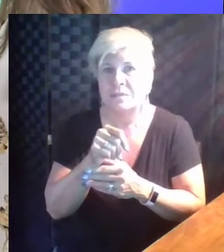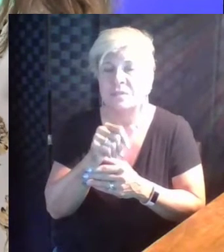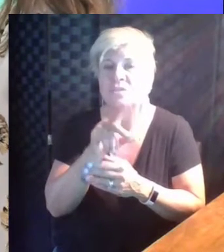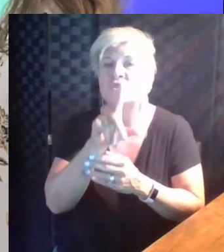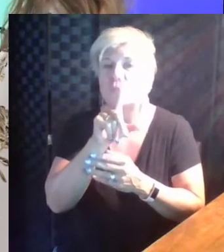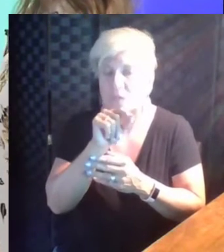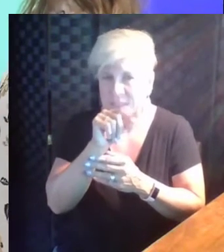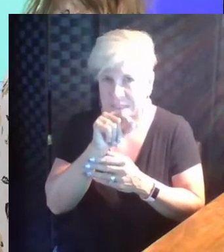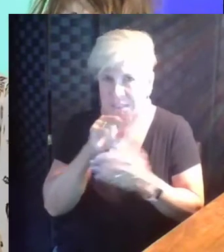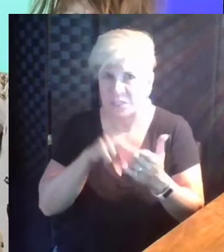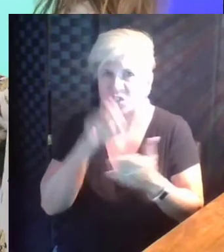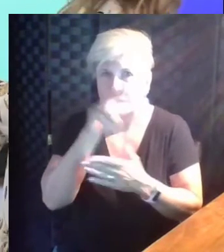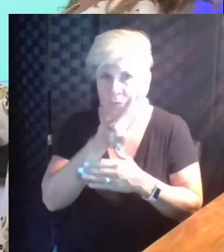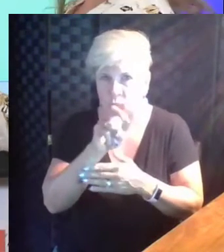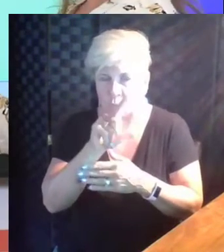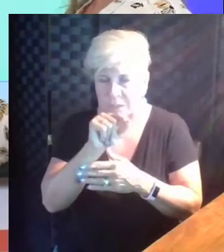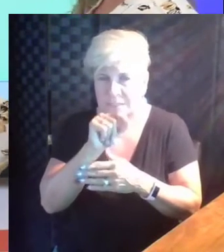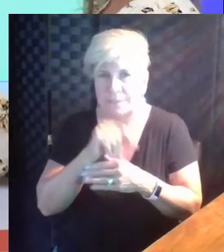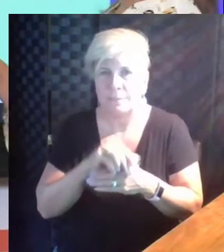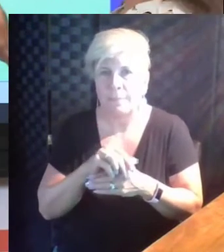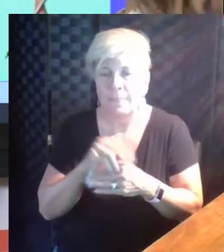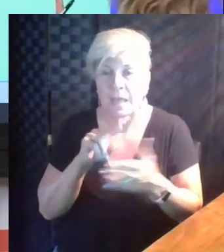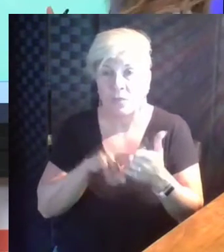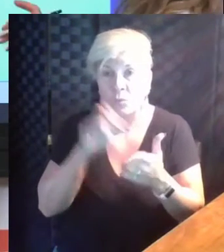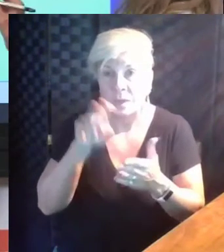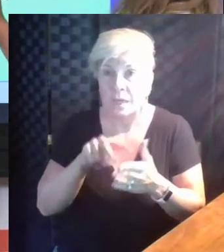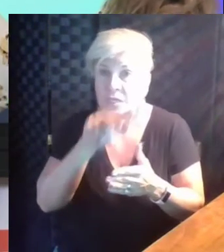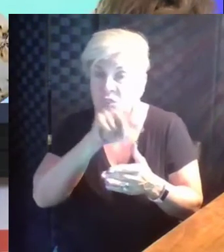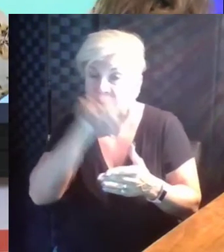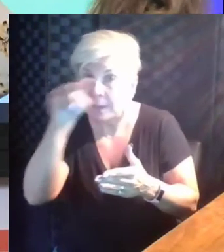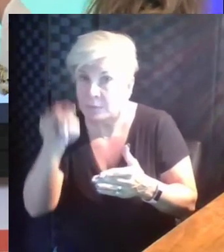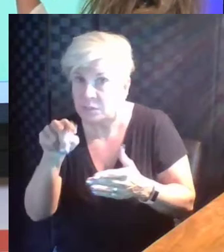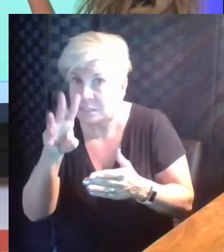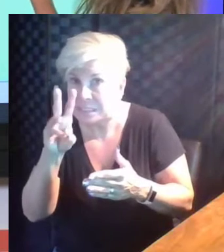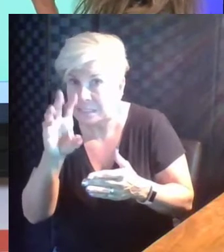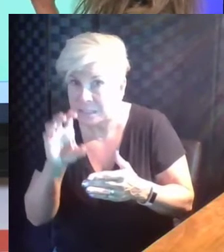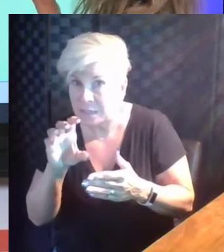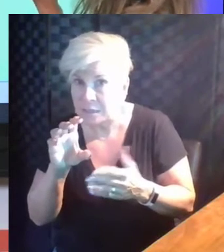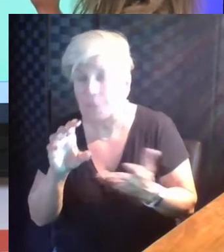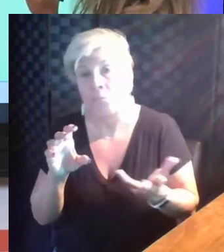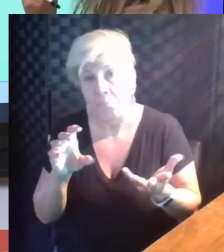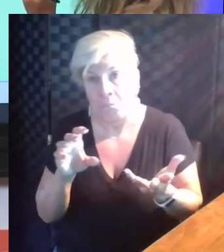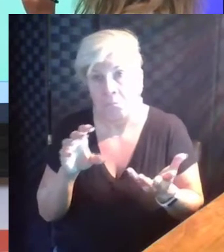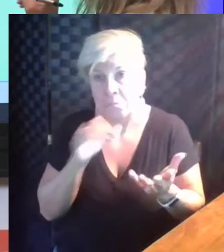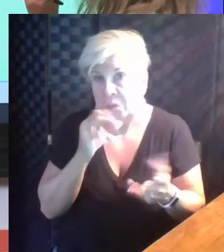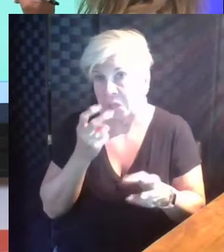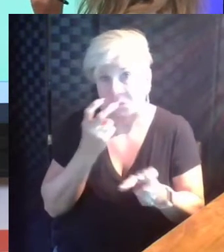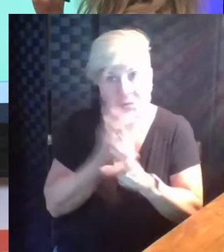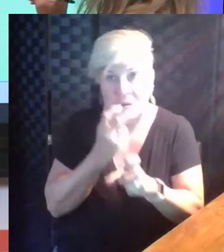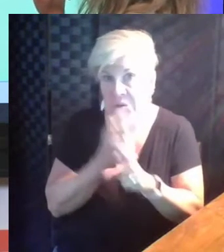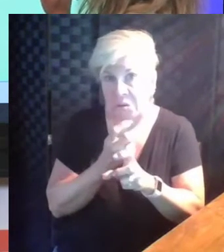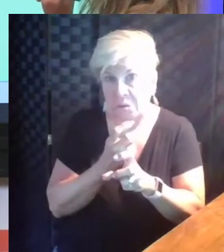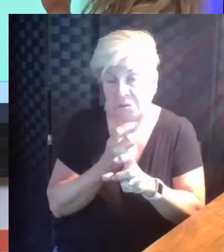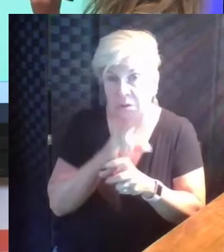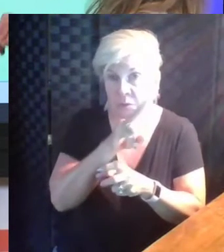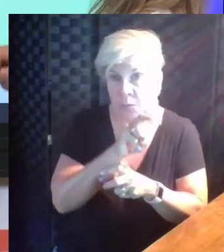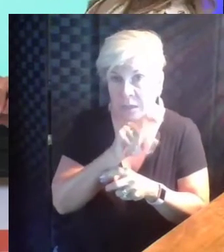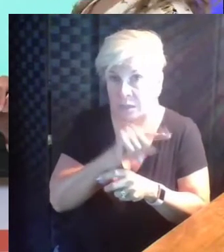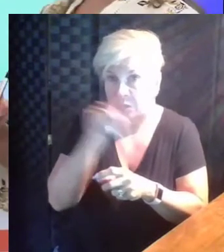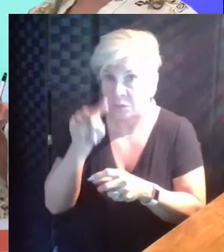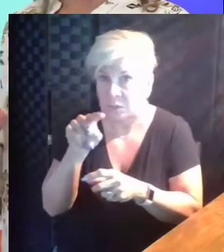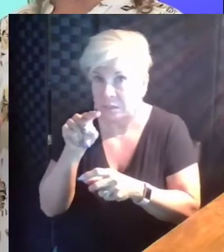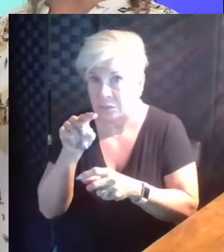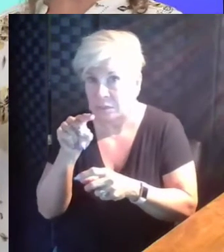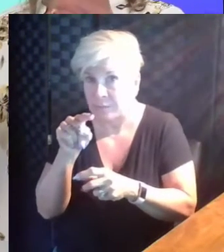jumped 20. Okay, now I'm going to go from 300 to 600. Well, that shouldn't be too terribly hard.